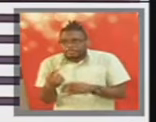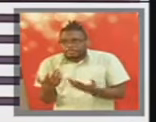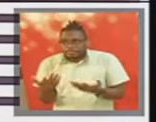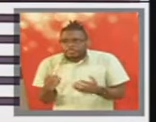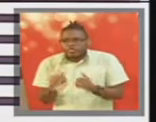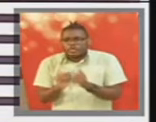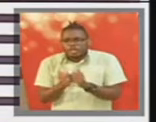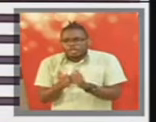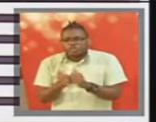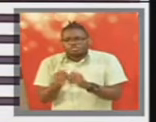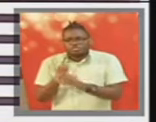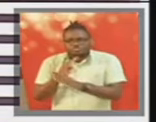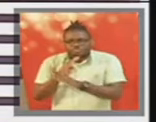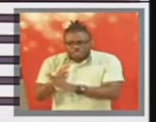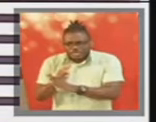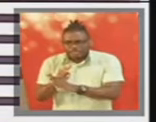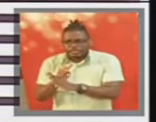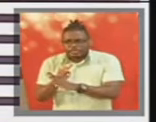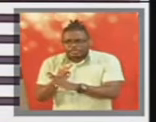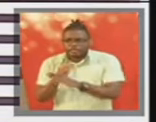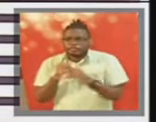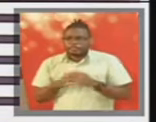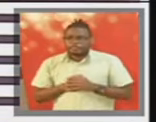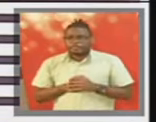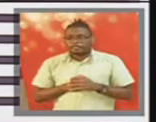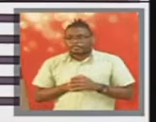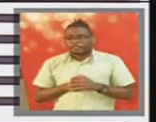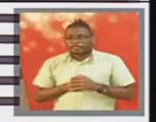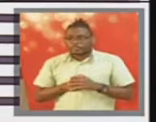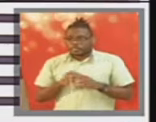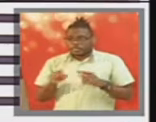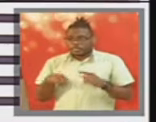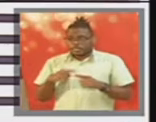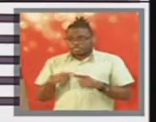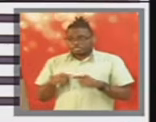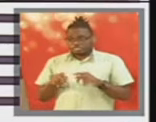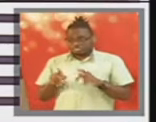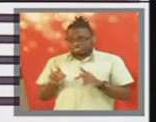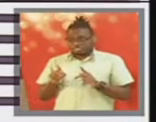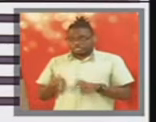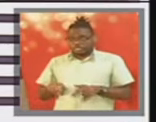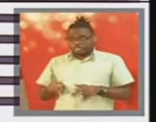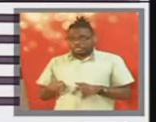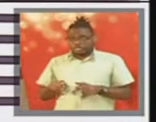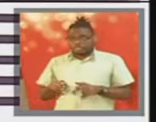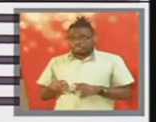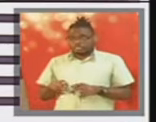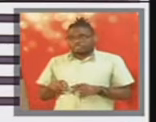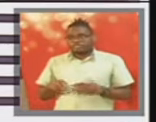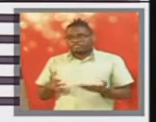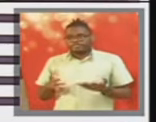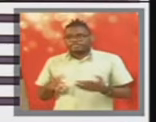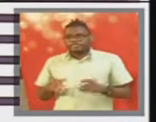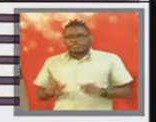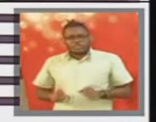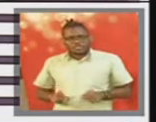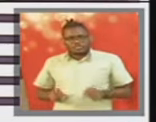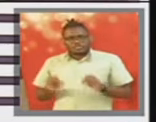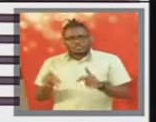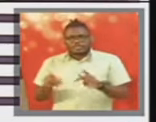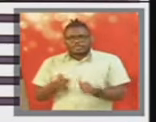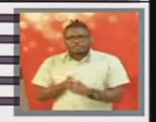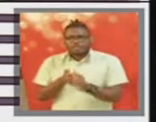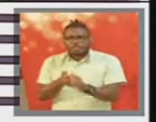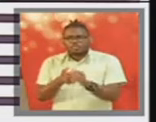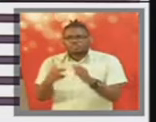that wherever the opportunities arise for enhancing the adherence to the regulations, the adherence